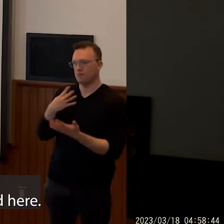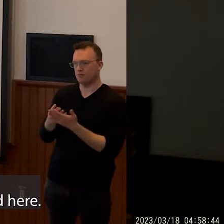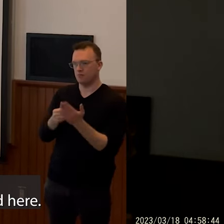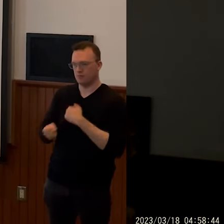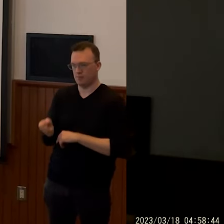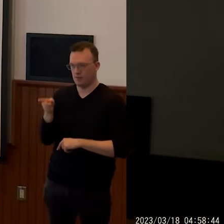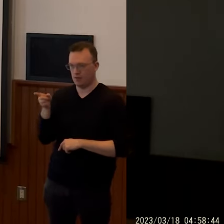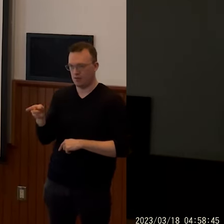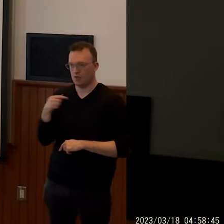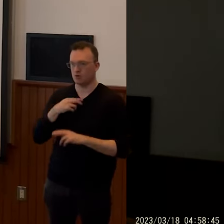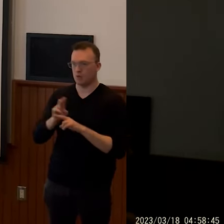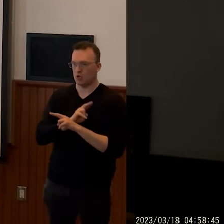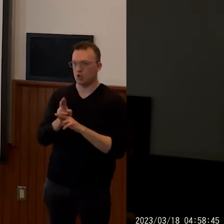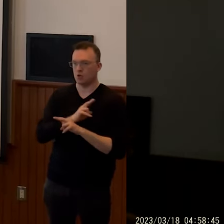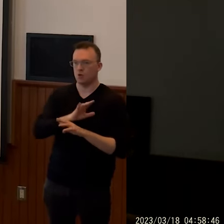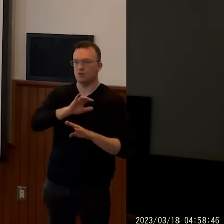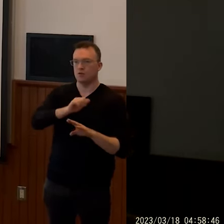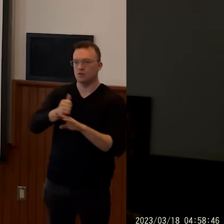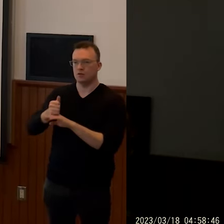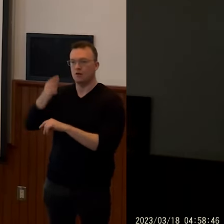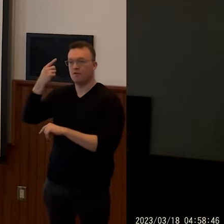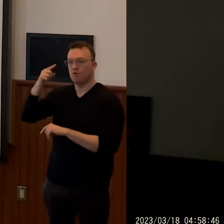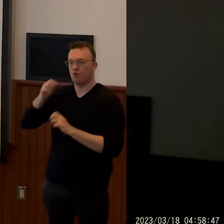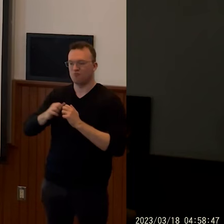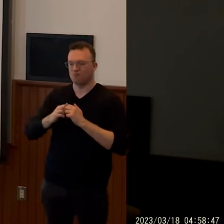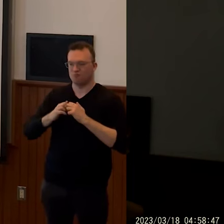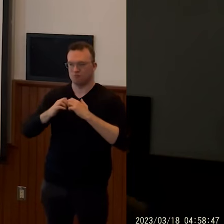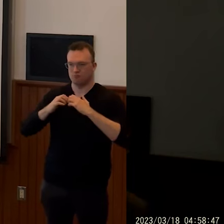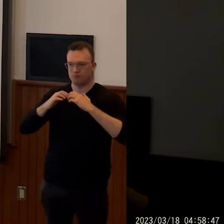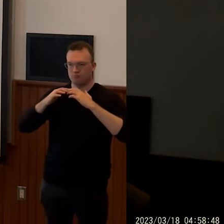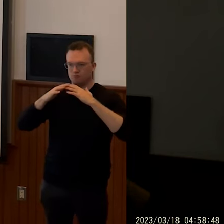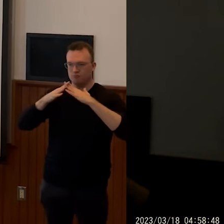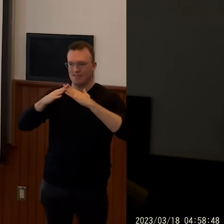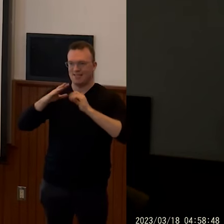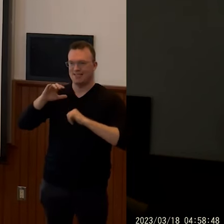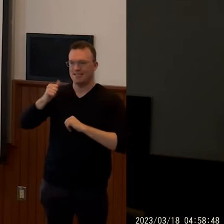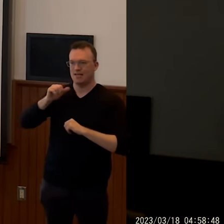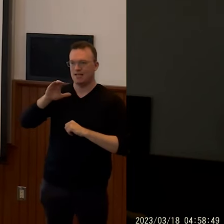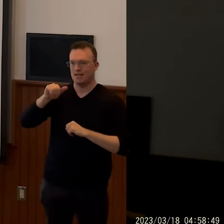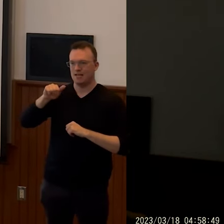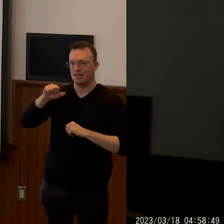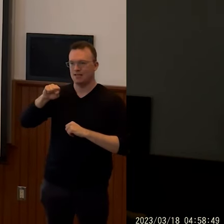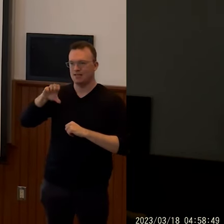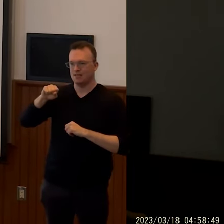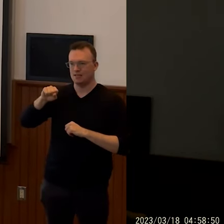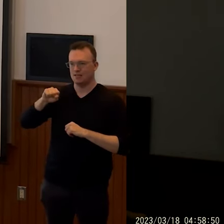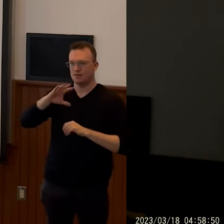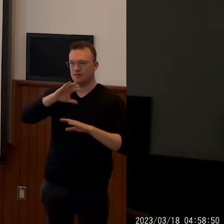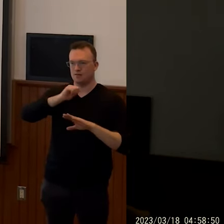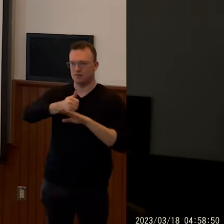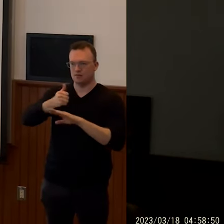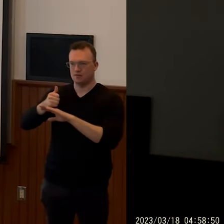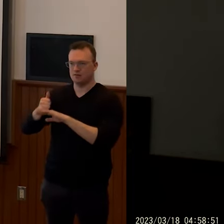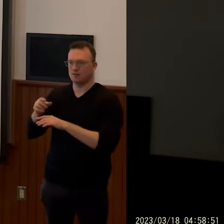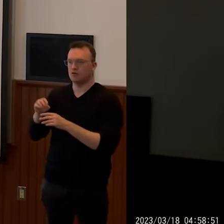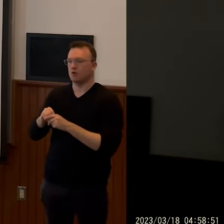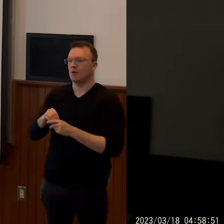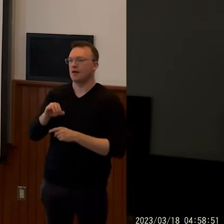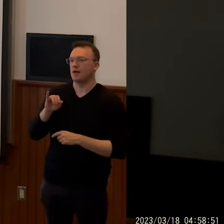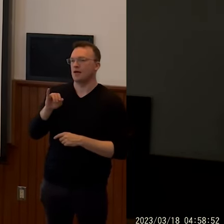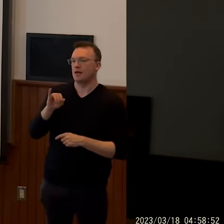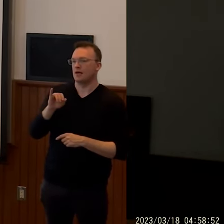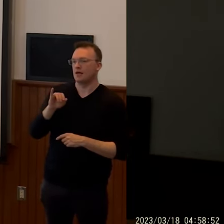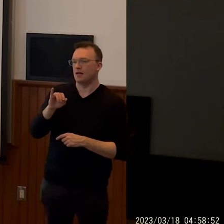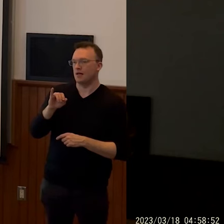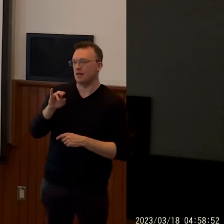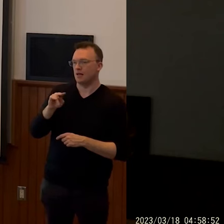So I used the site to construct 10 cases of inmates that